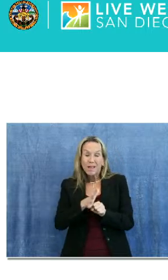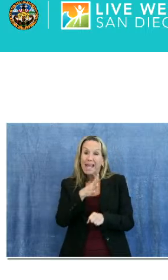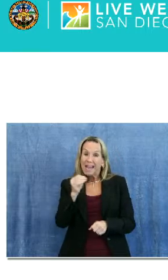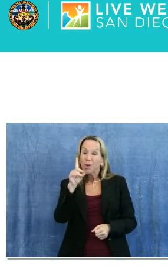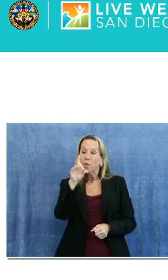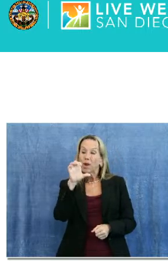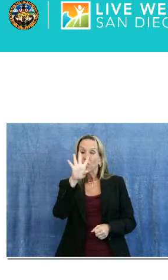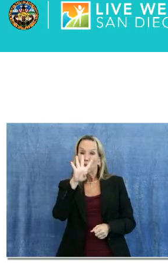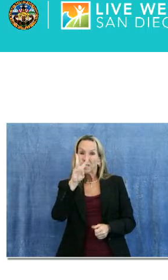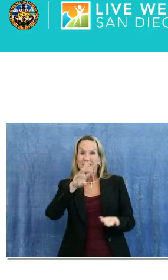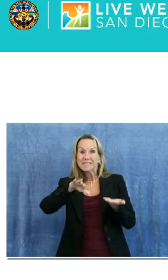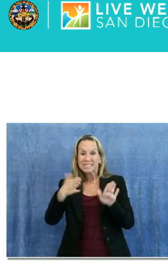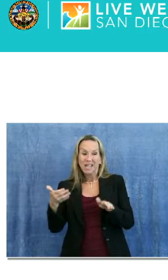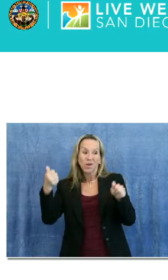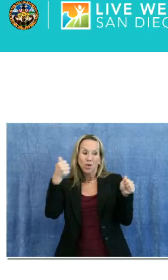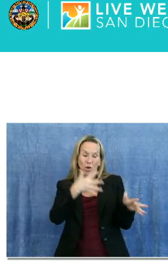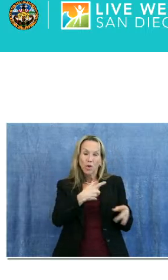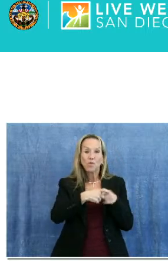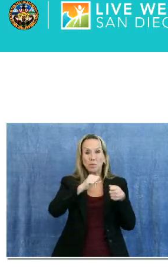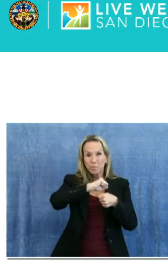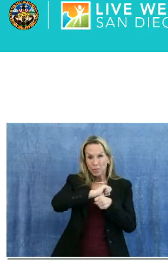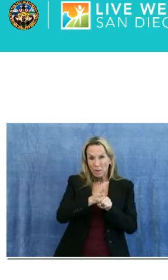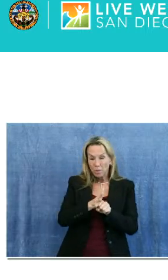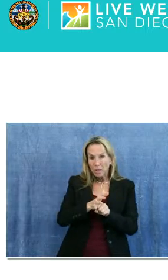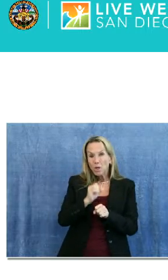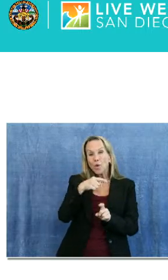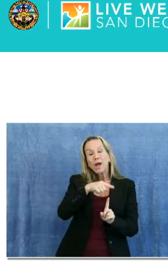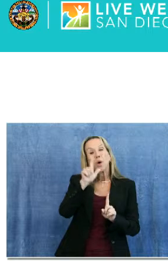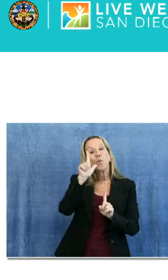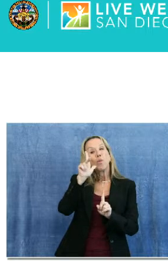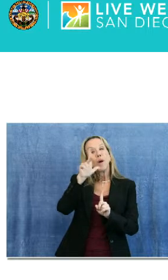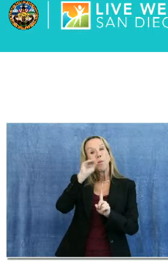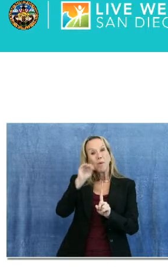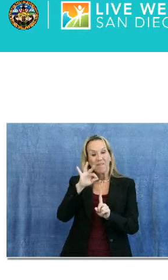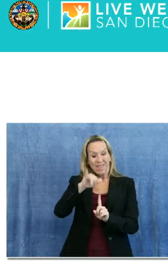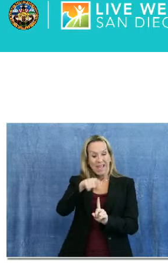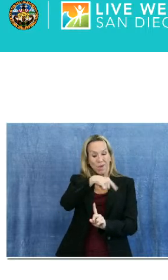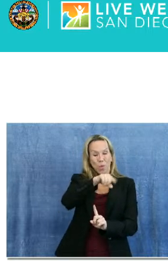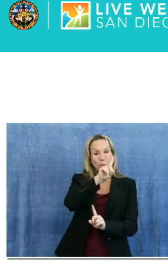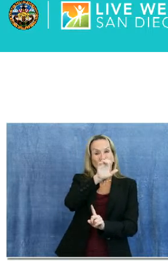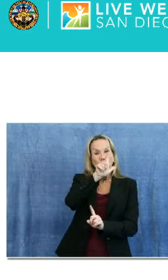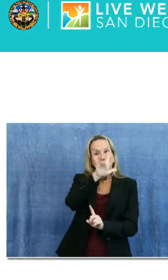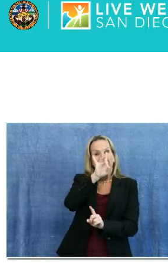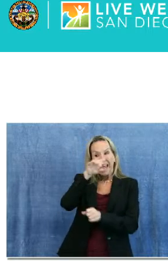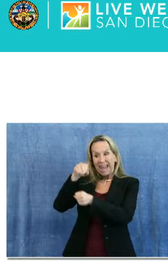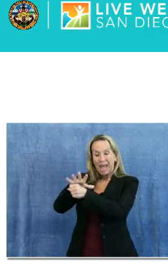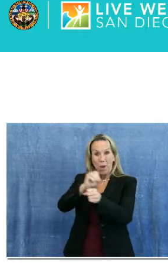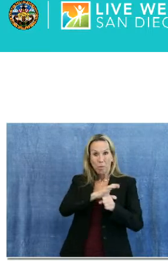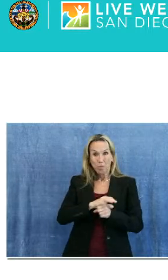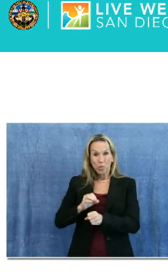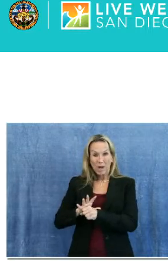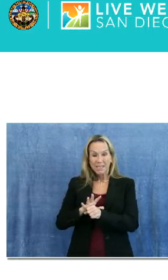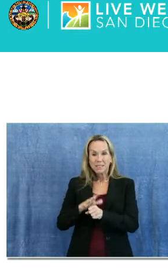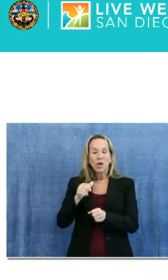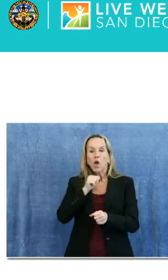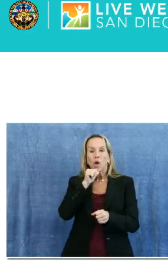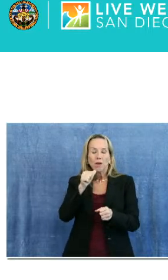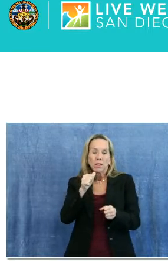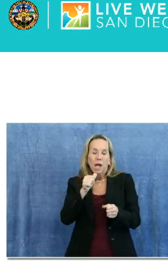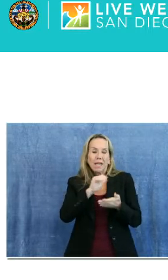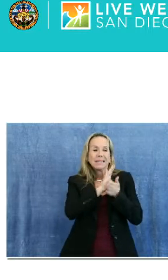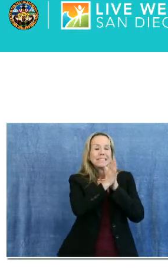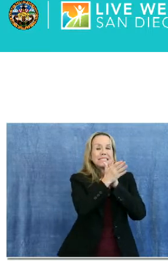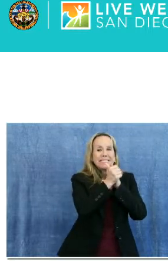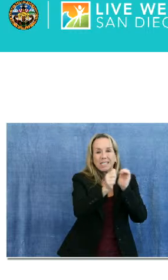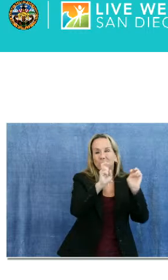30, or 23%, of the 128 active outbreaks are in non-skilled nursing facilities